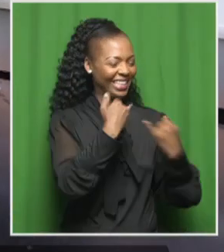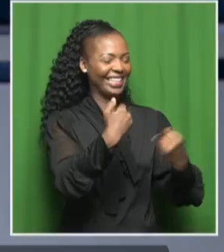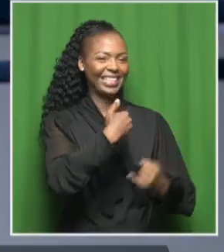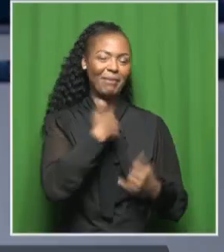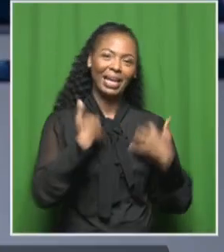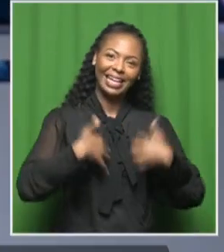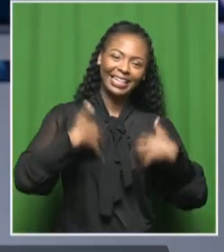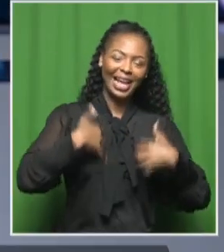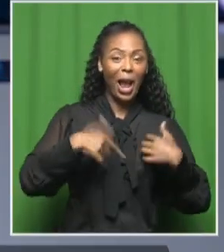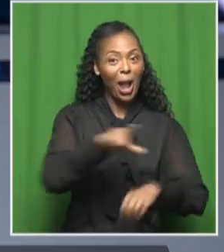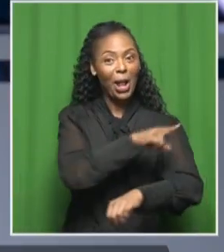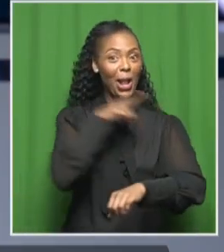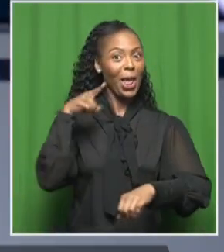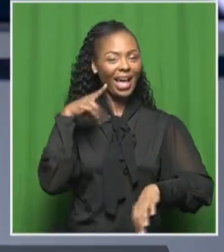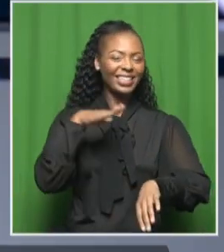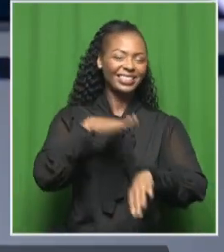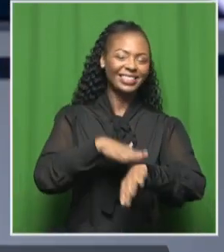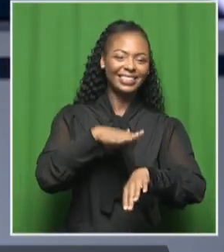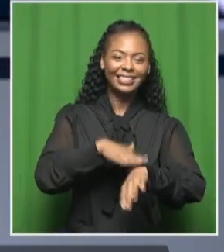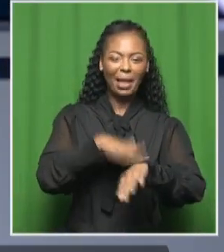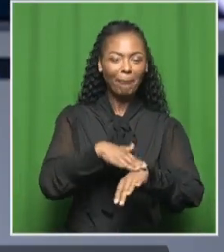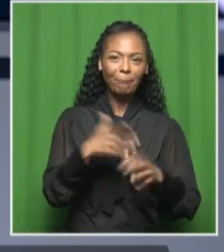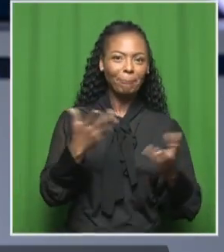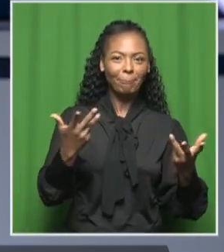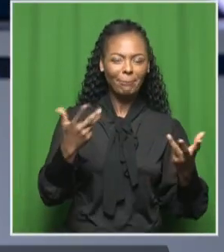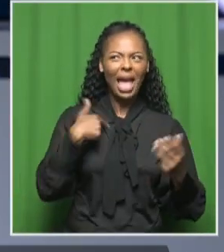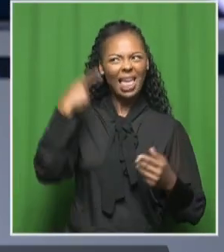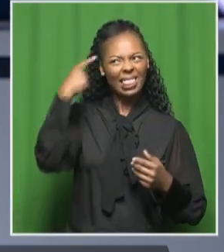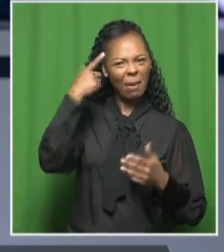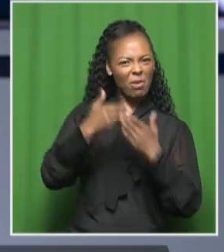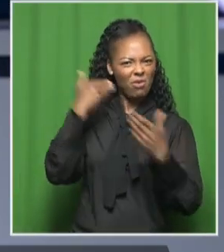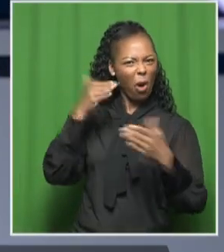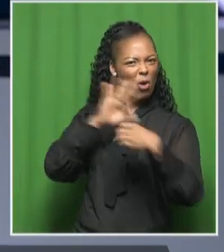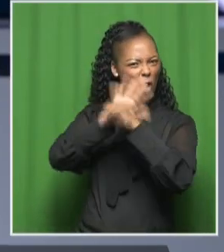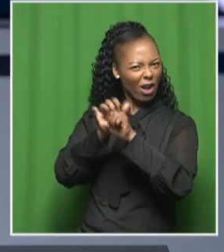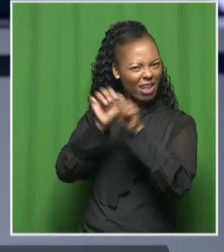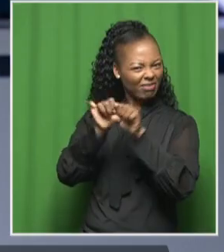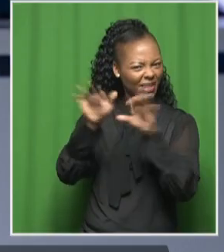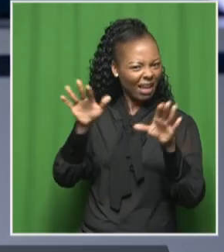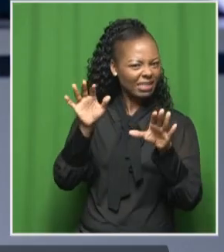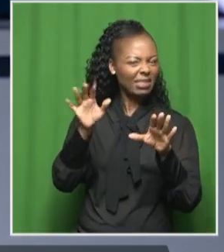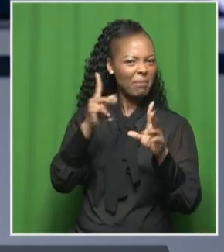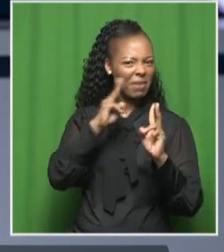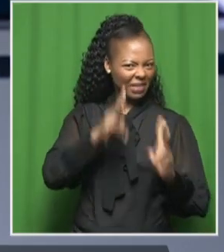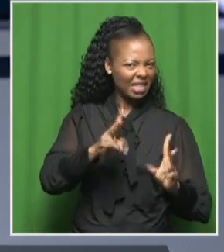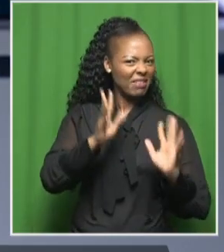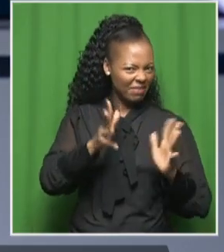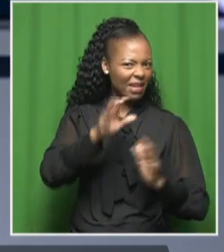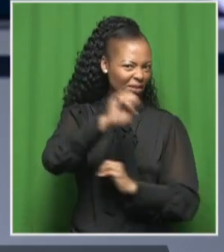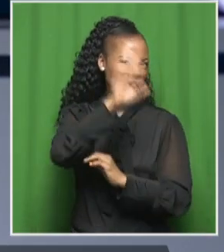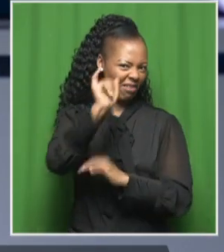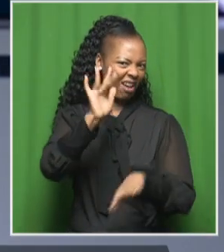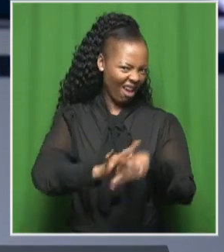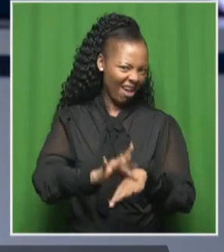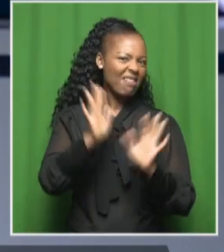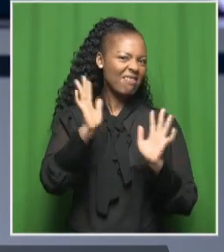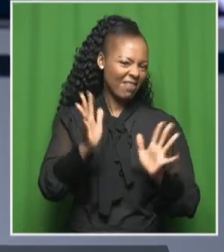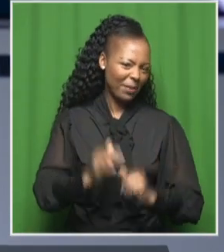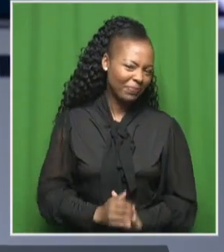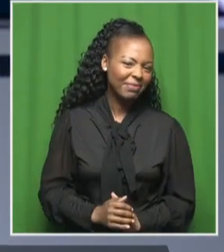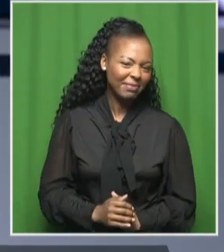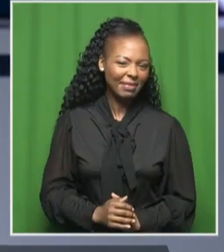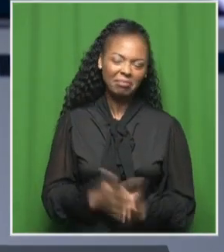been a long time. It's been actually before COVID that I've visited here. Yes. So I'm like just all geeked up and